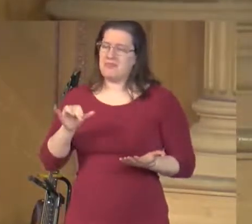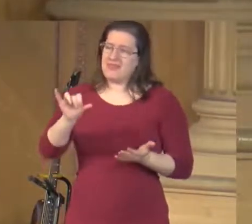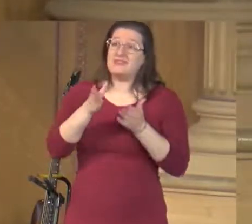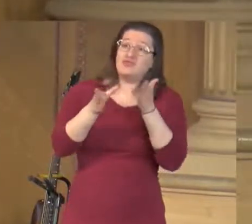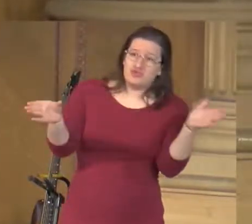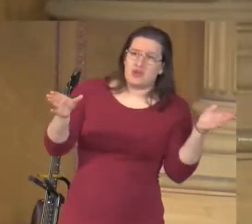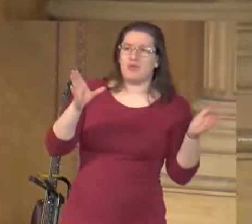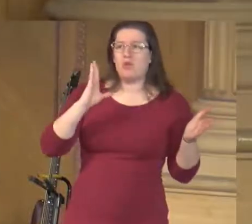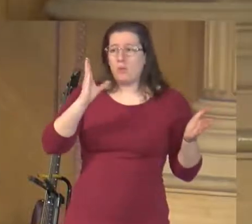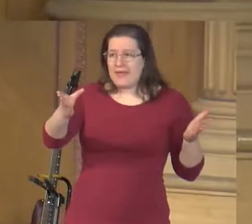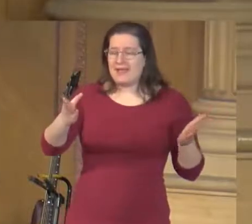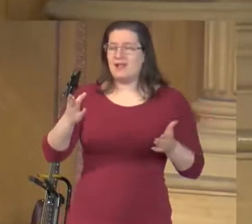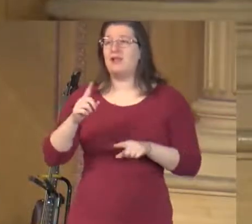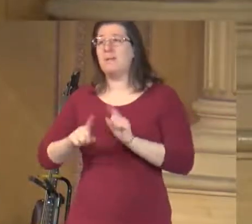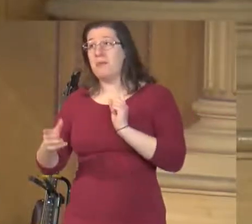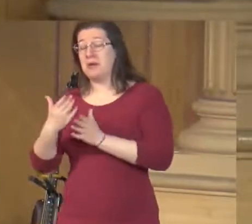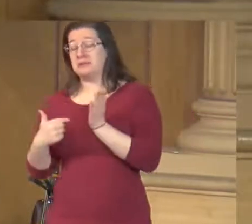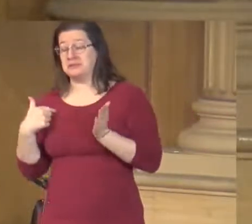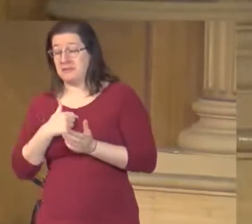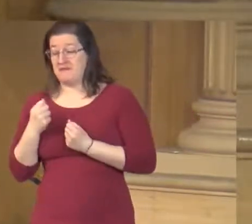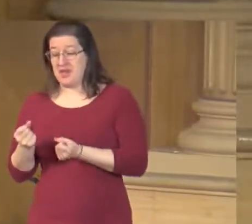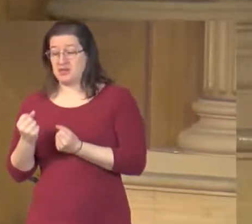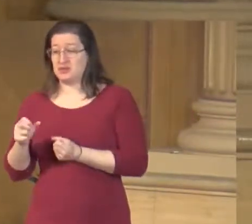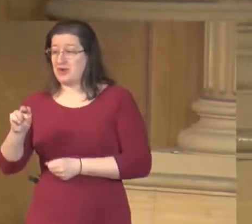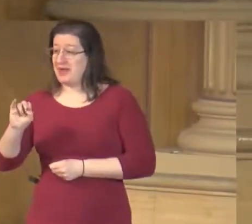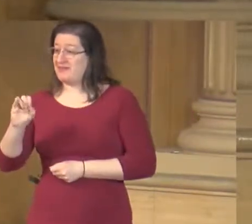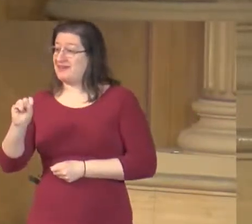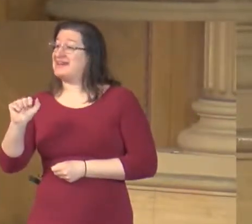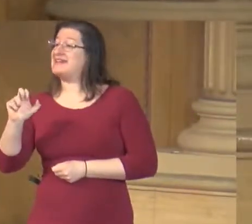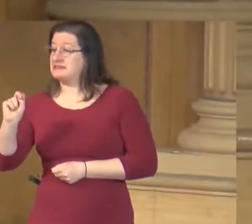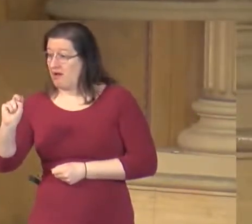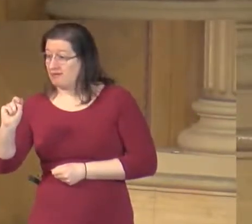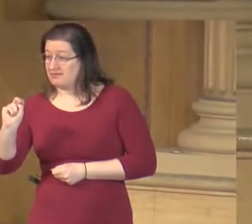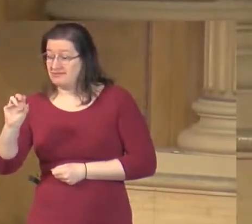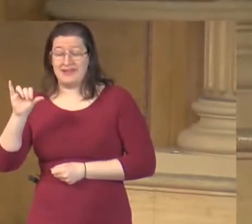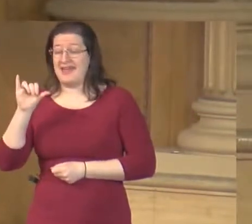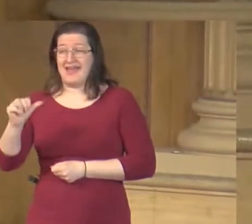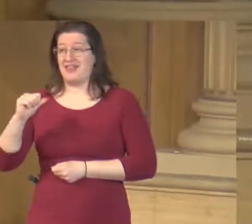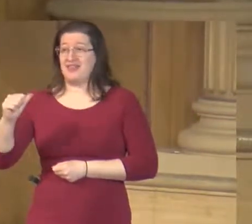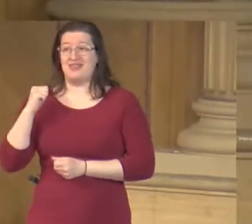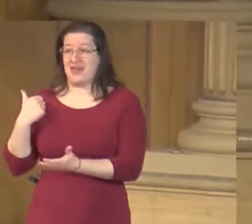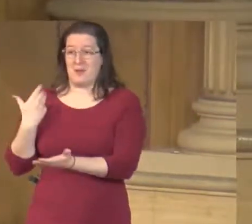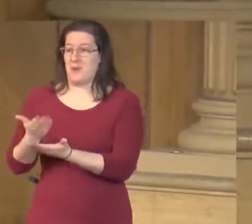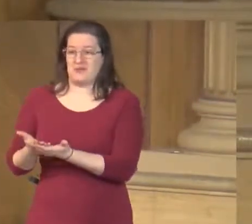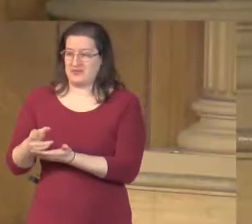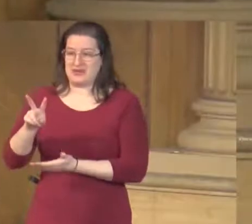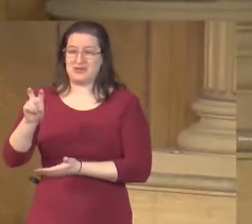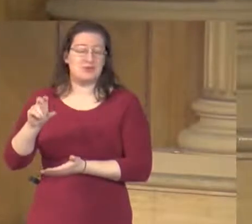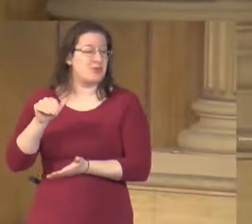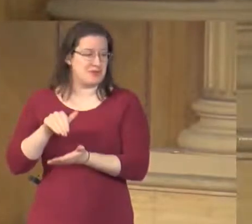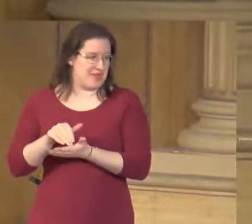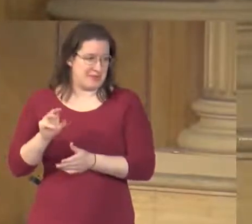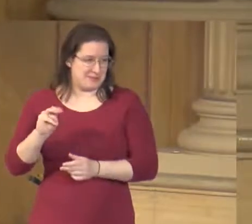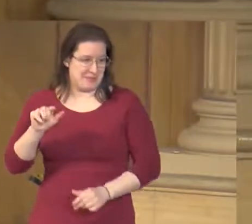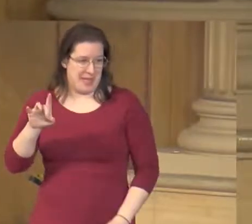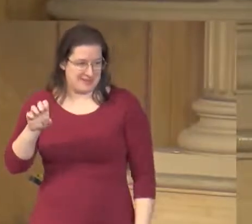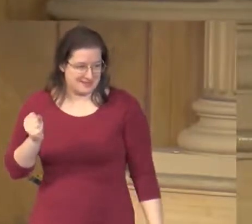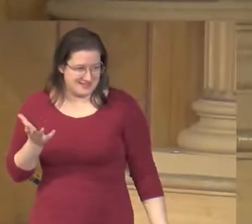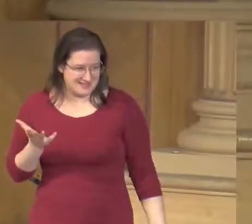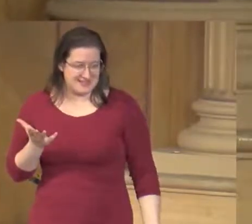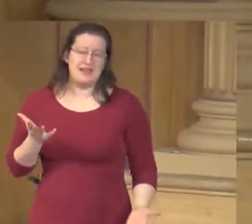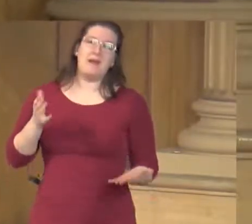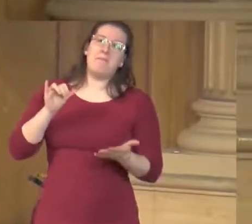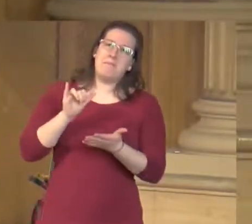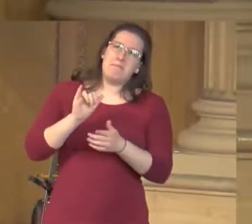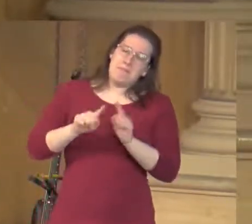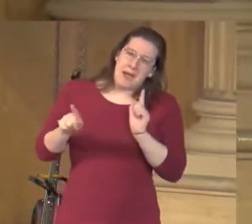Some of us drive Nissans, and so we're not going to get that no matter what we do. I mean, it's a truism that you could say that 13